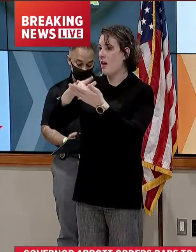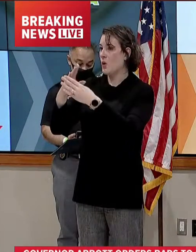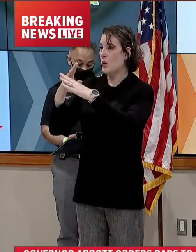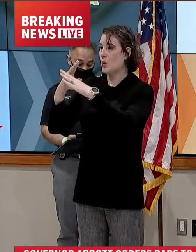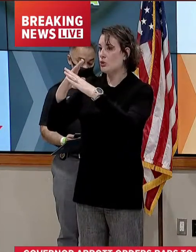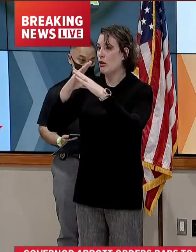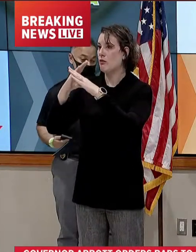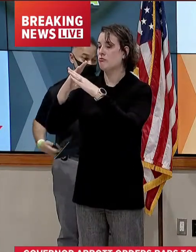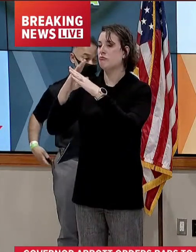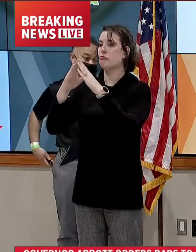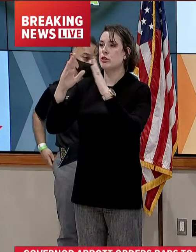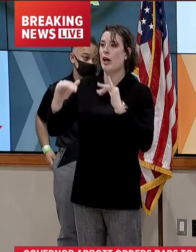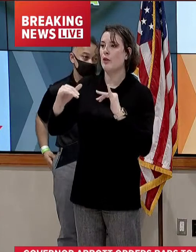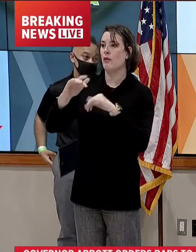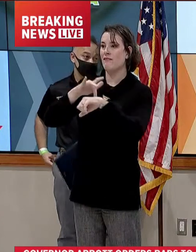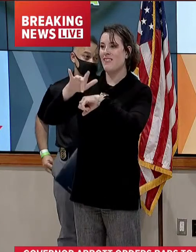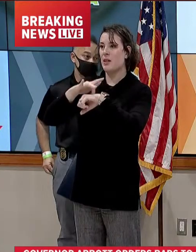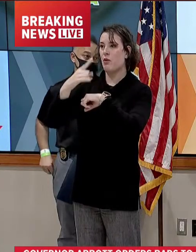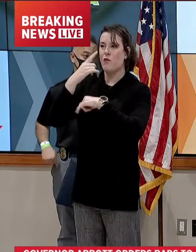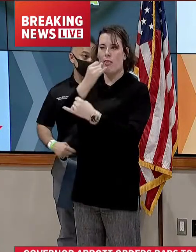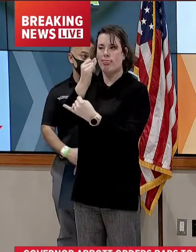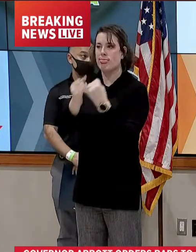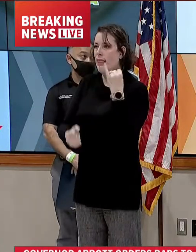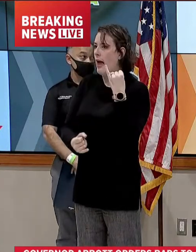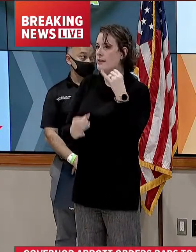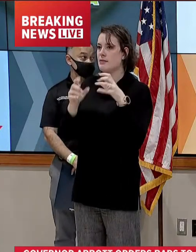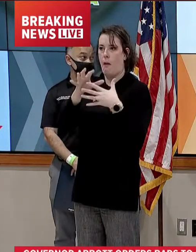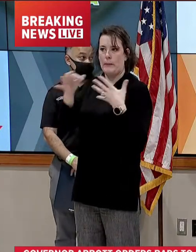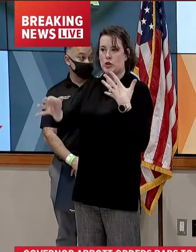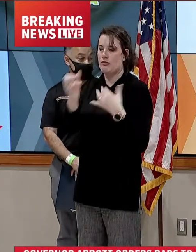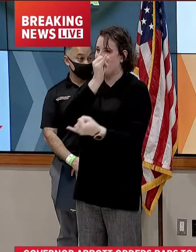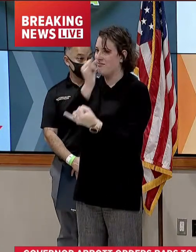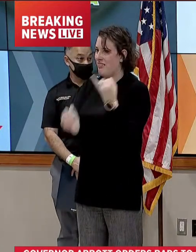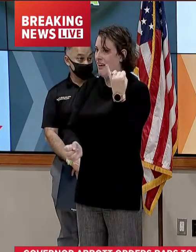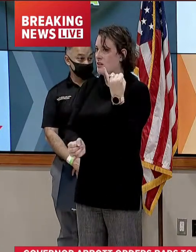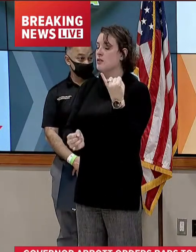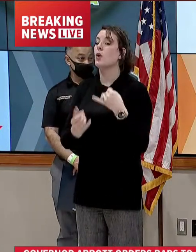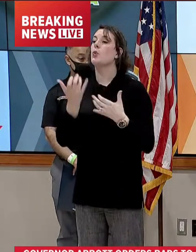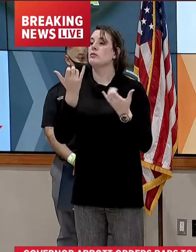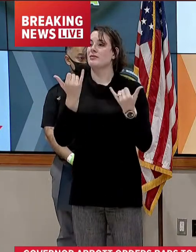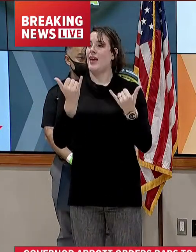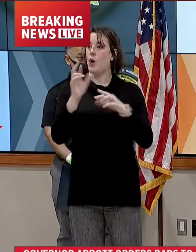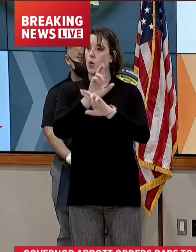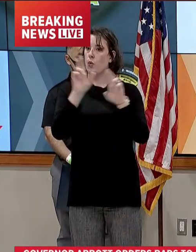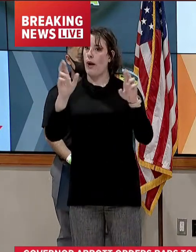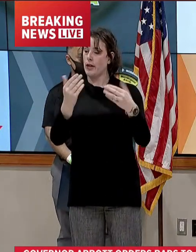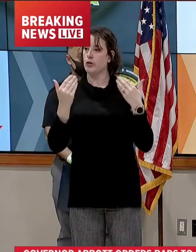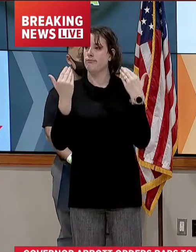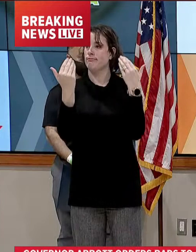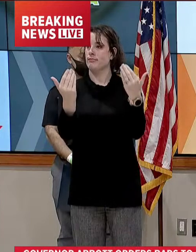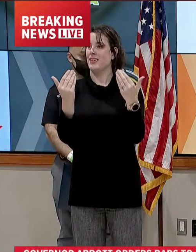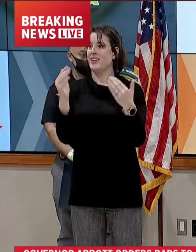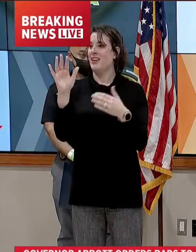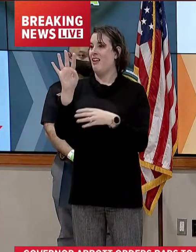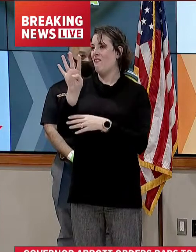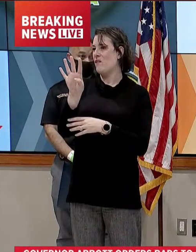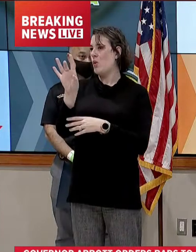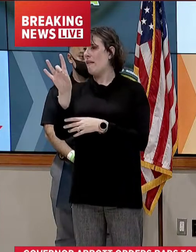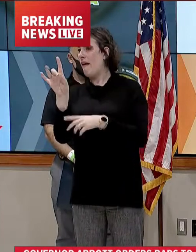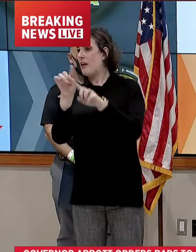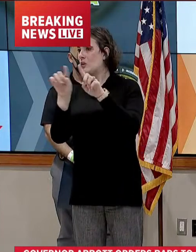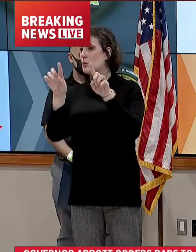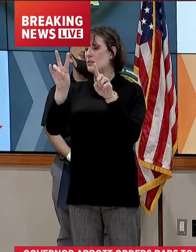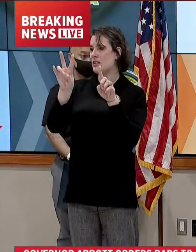shelter available as a shelter of last resort, and it is on standby, ready to activate within 48,